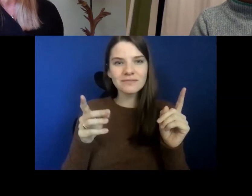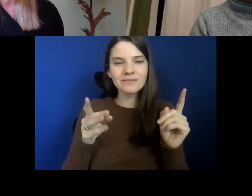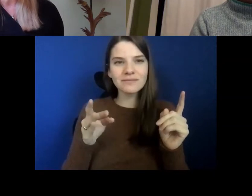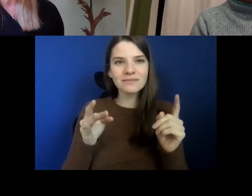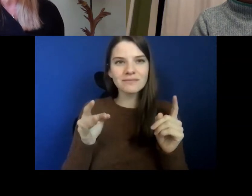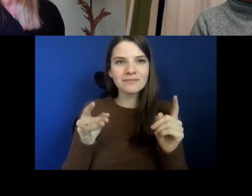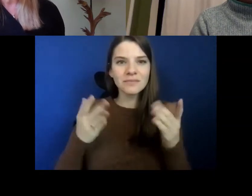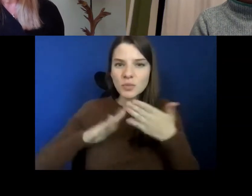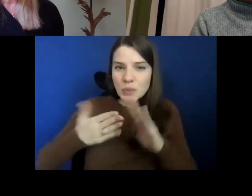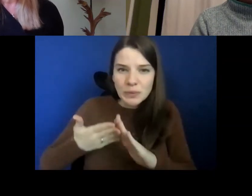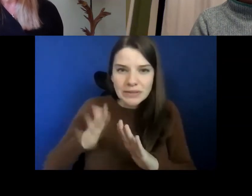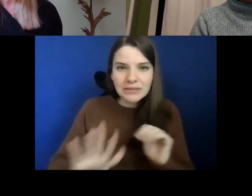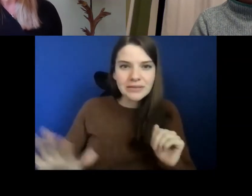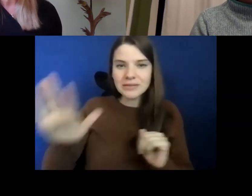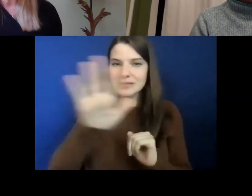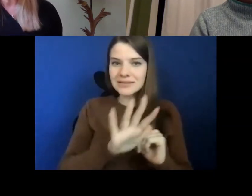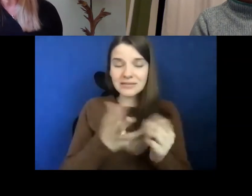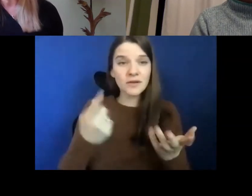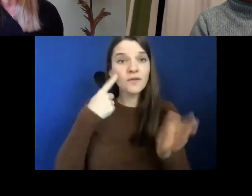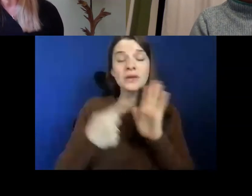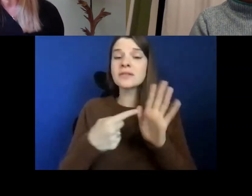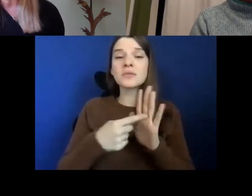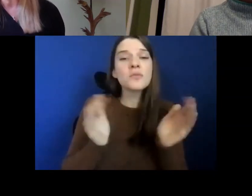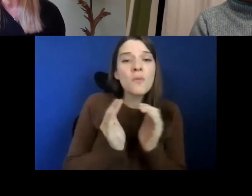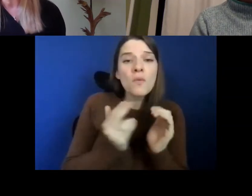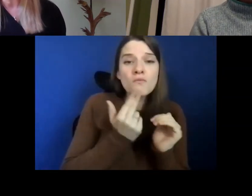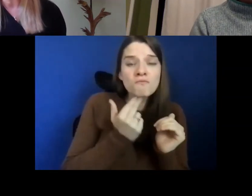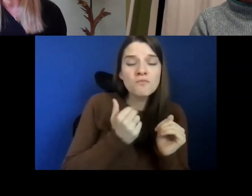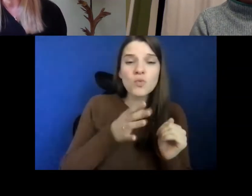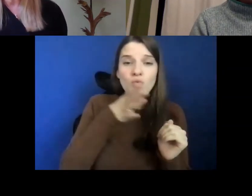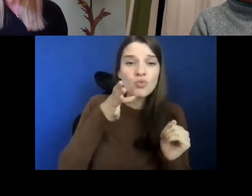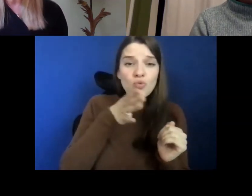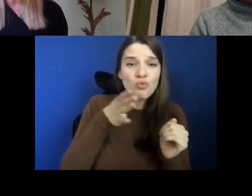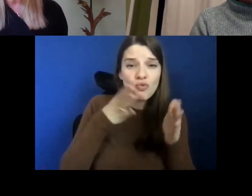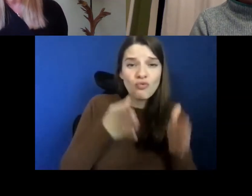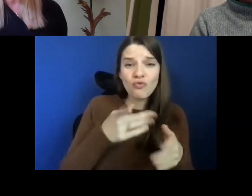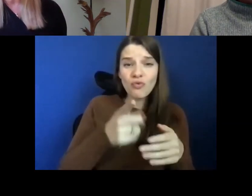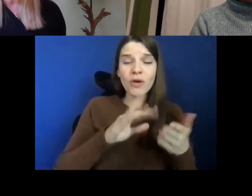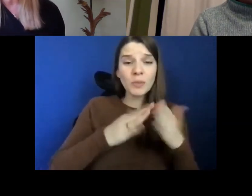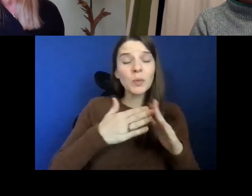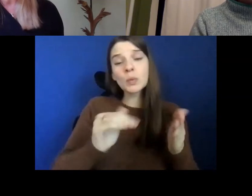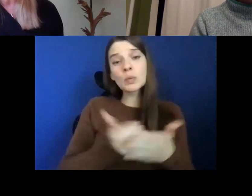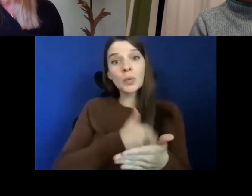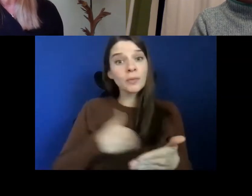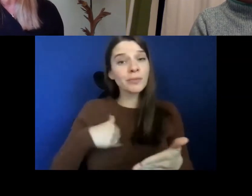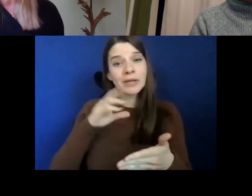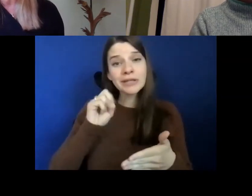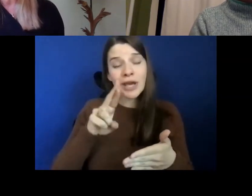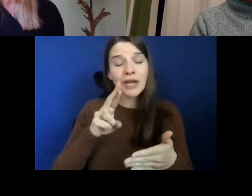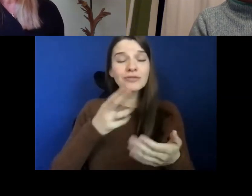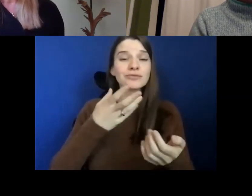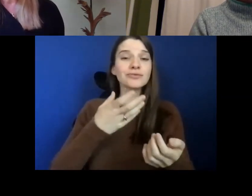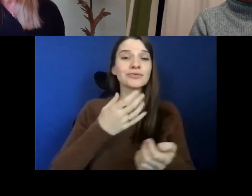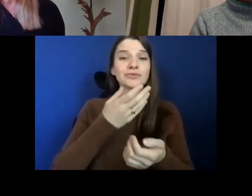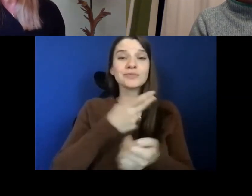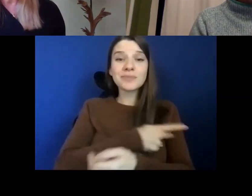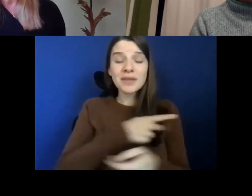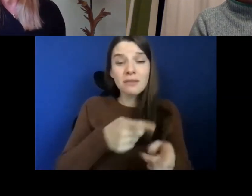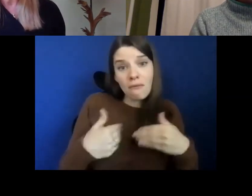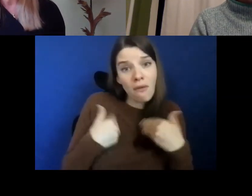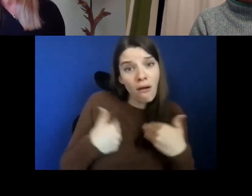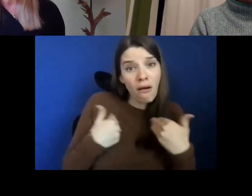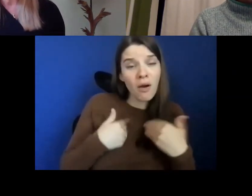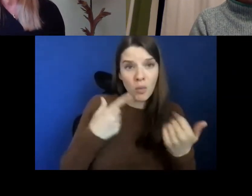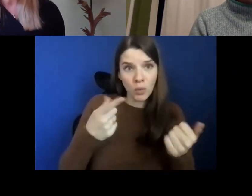kind of communities. Like if there's a small rural community and they have a new breast cancer patient and a young individual, we can really